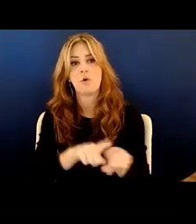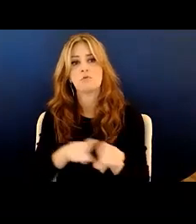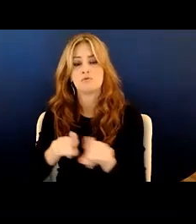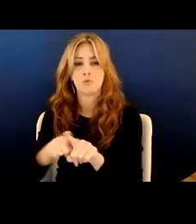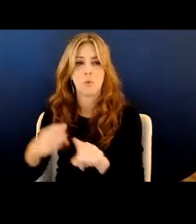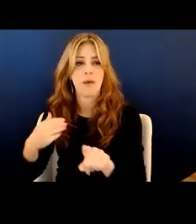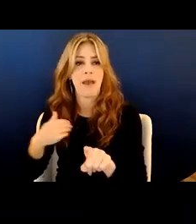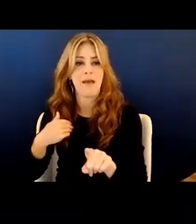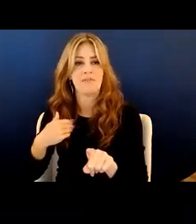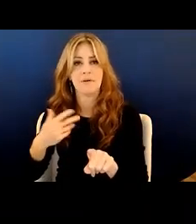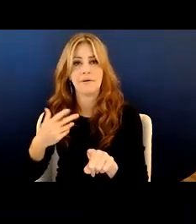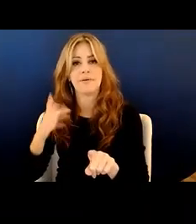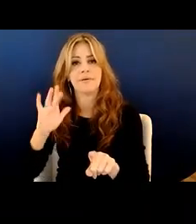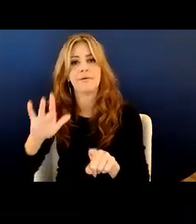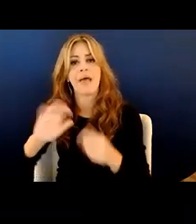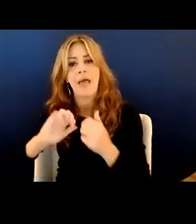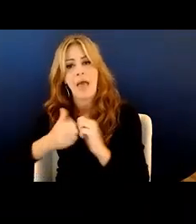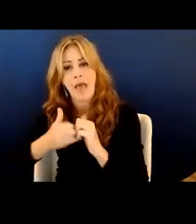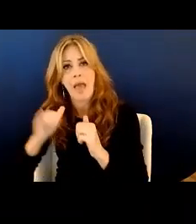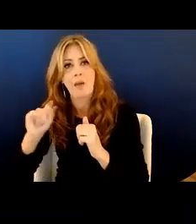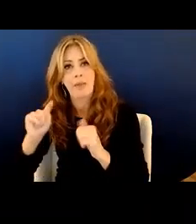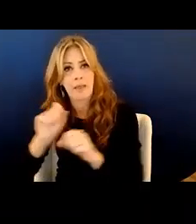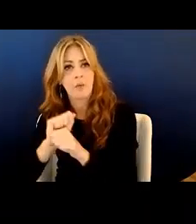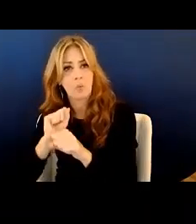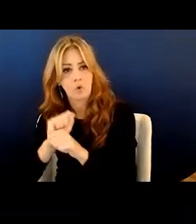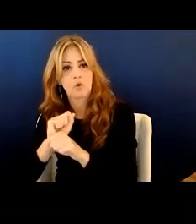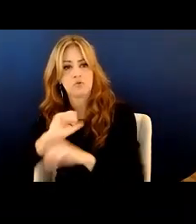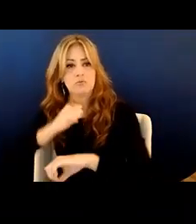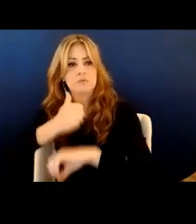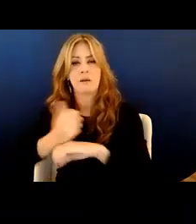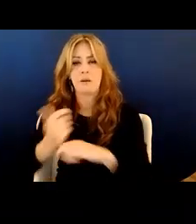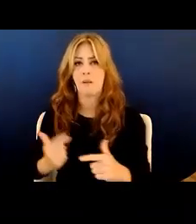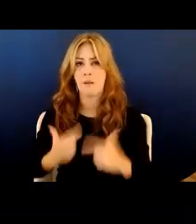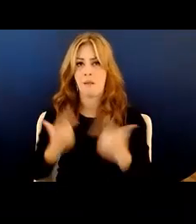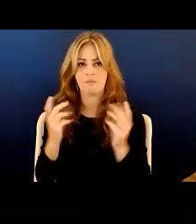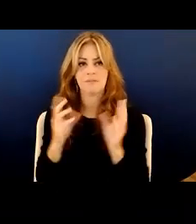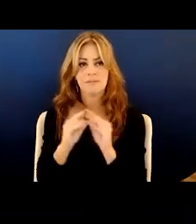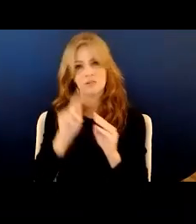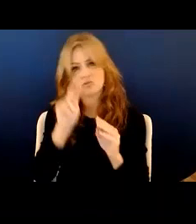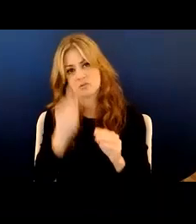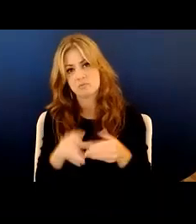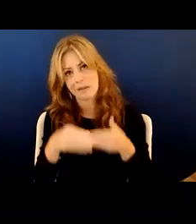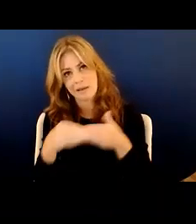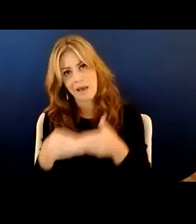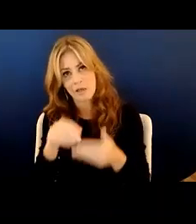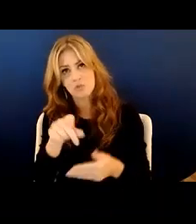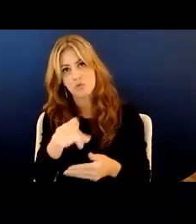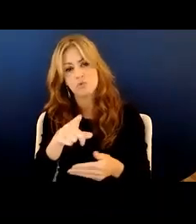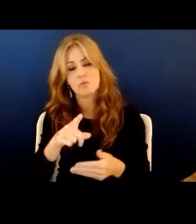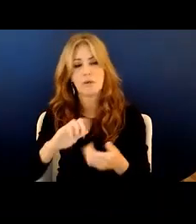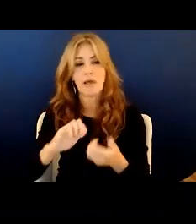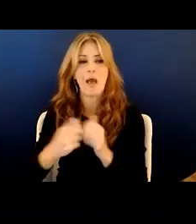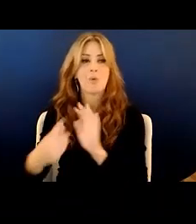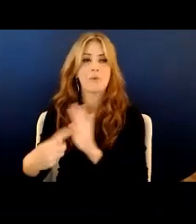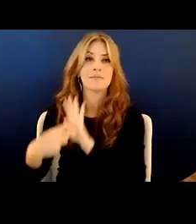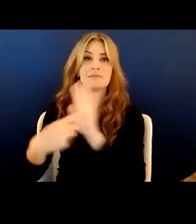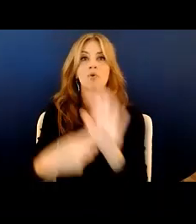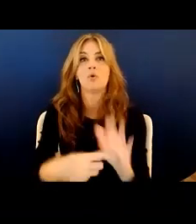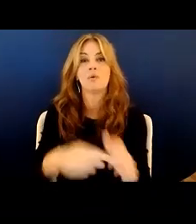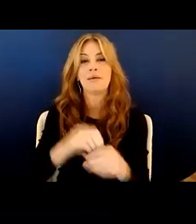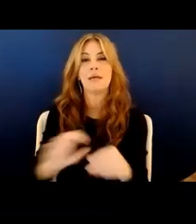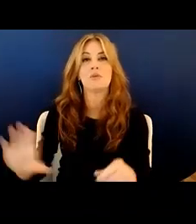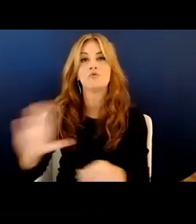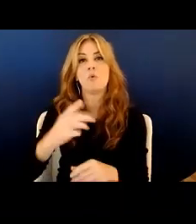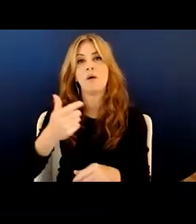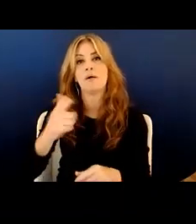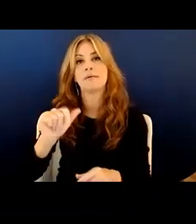how it works, setting up the live sessions, and how it's displayed on the gallery,